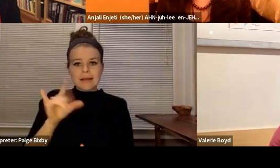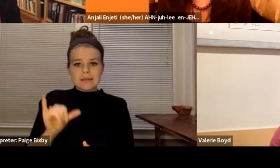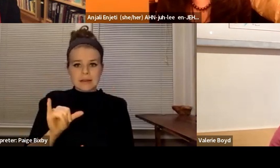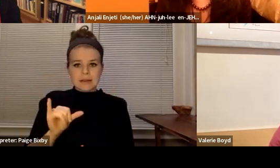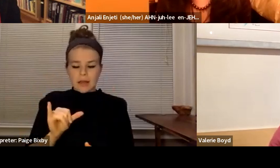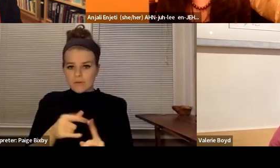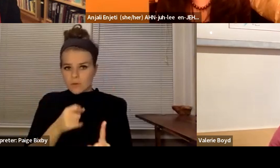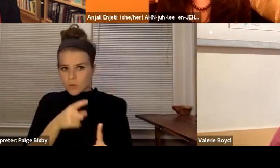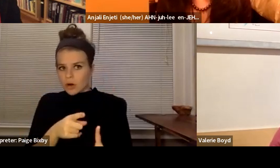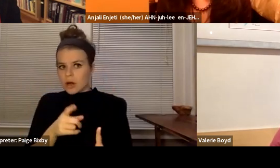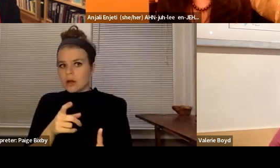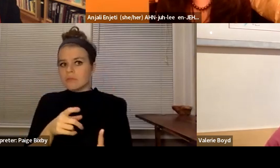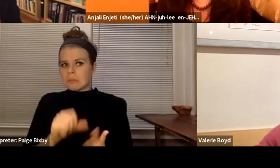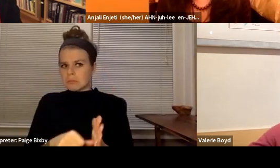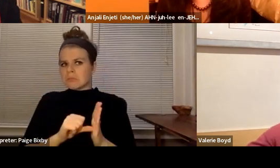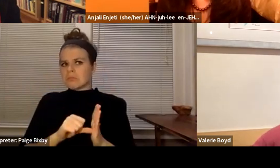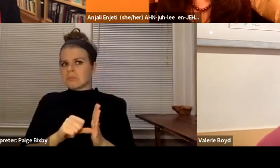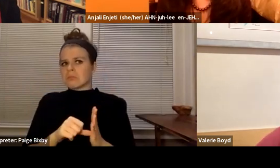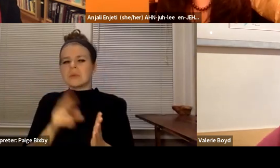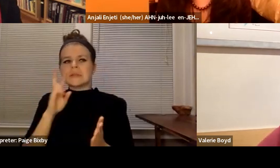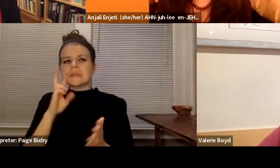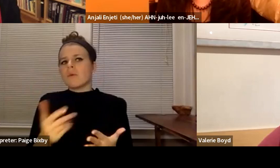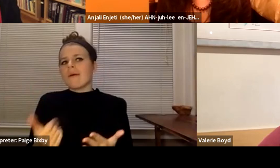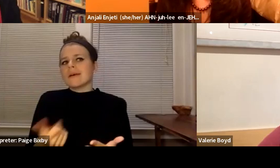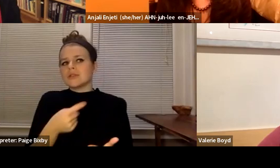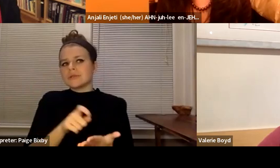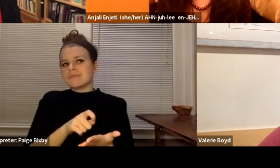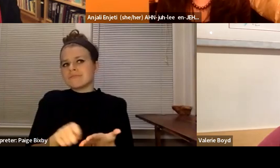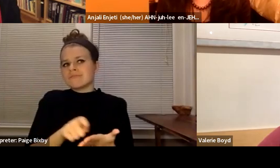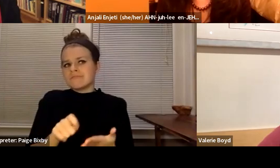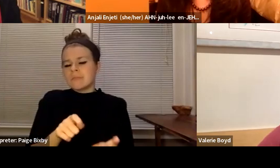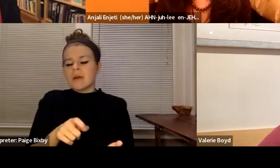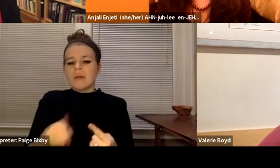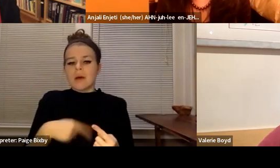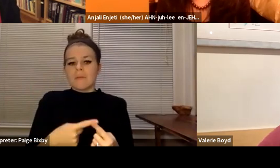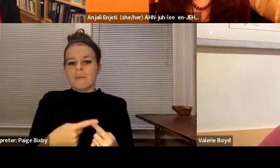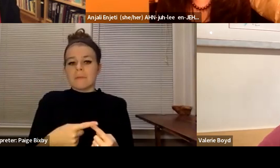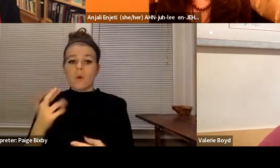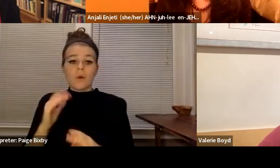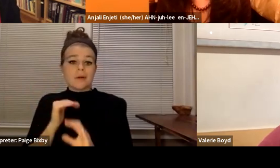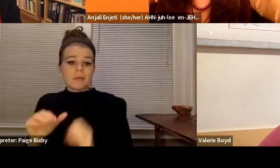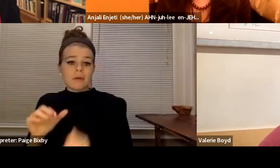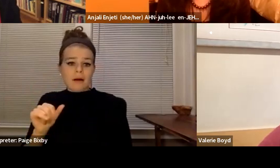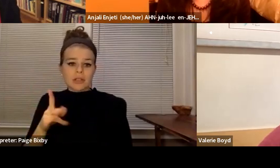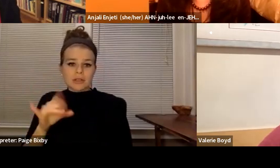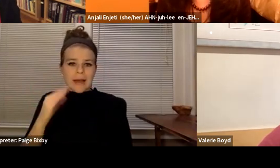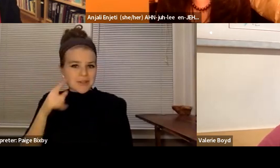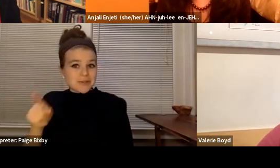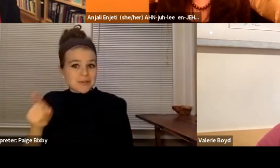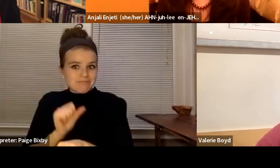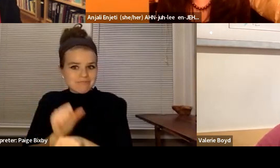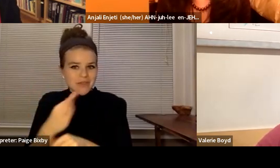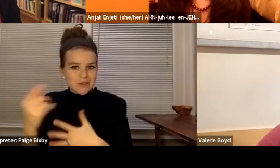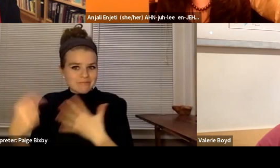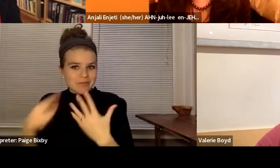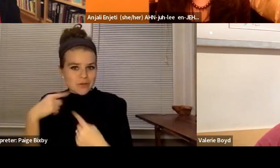else she might be working on. Or let me just email Anjali because I know she's been working on a bunch of stuff for a while and